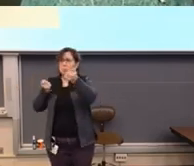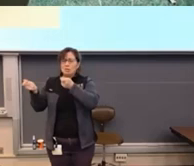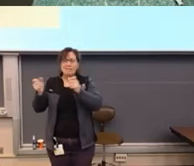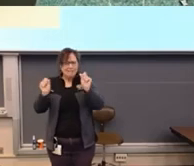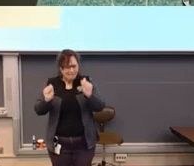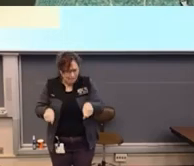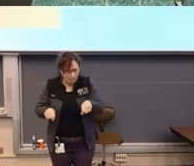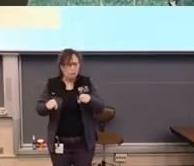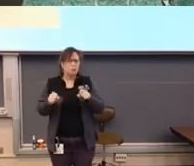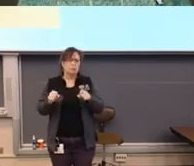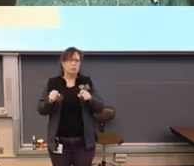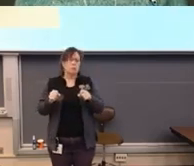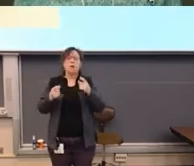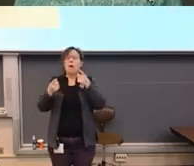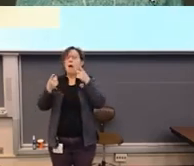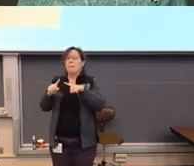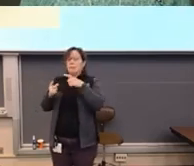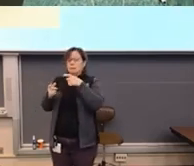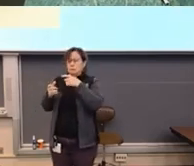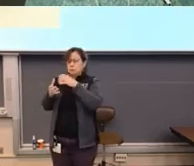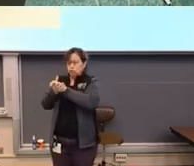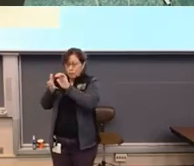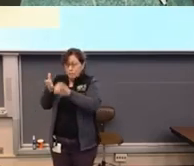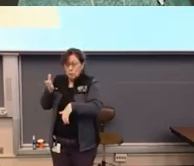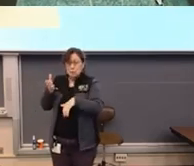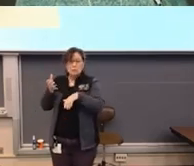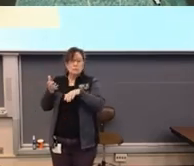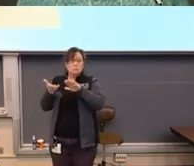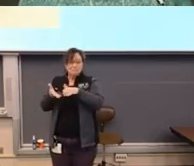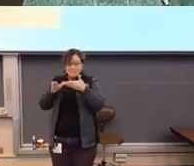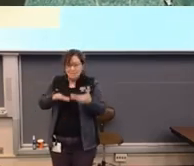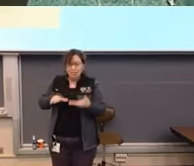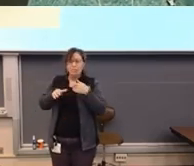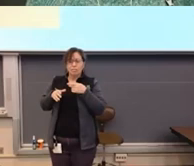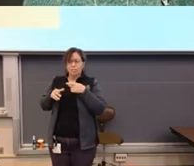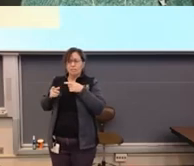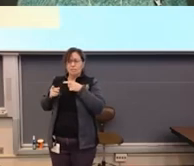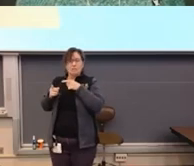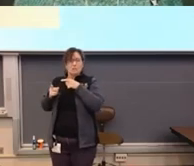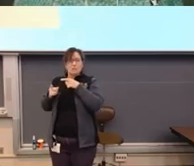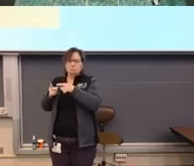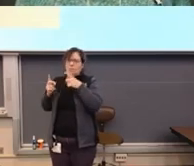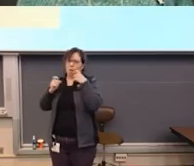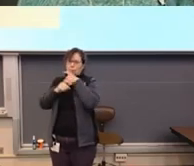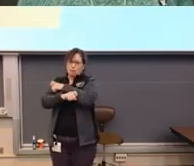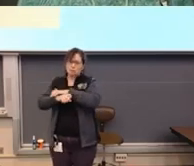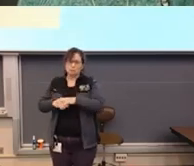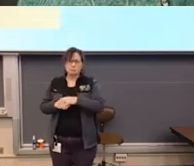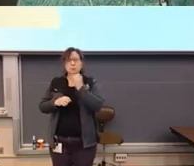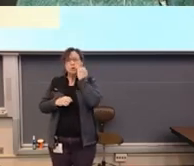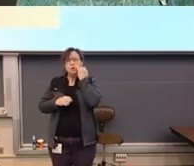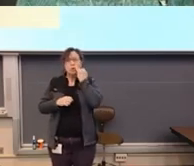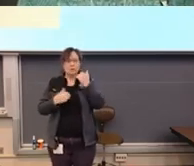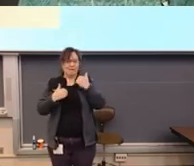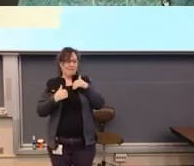When there has been a divorce or widowhood, that's another very complicated situation, especially if there are assets